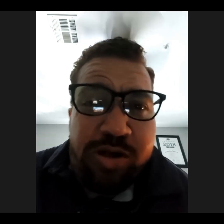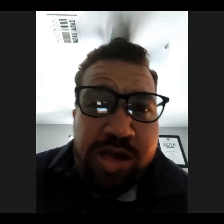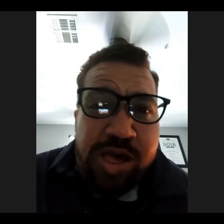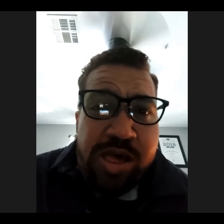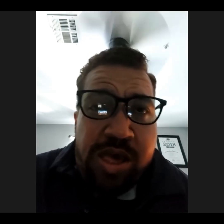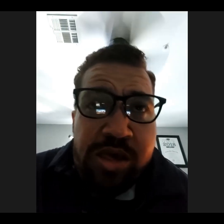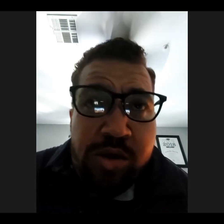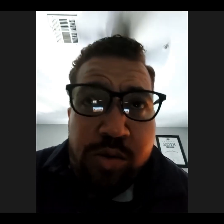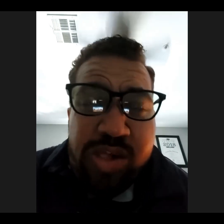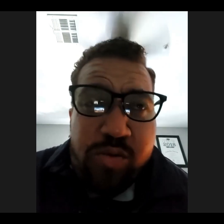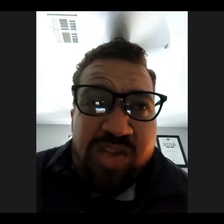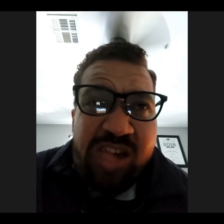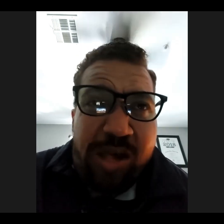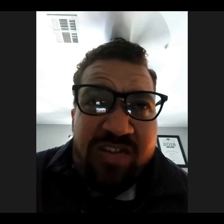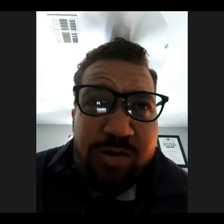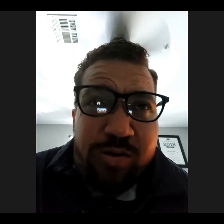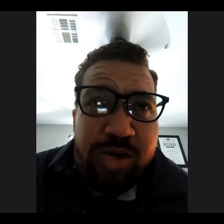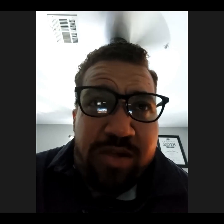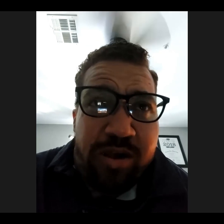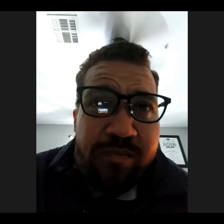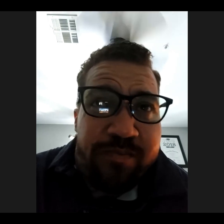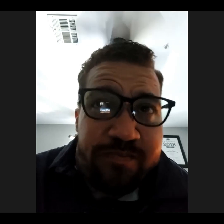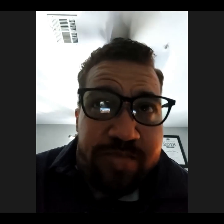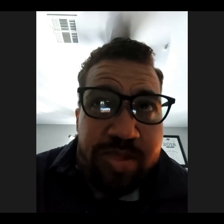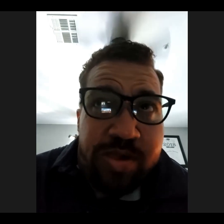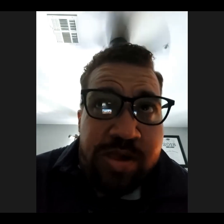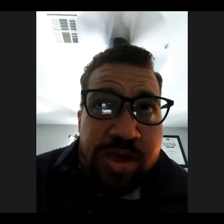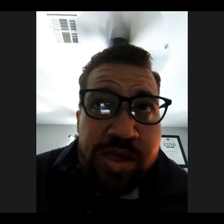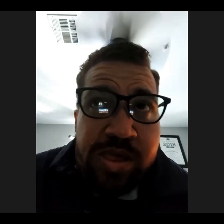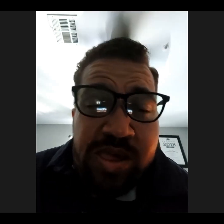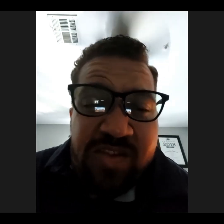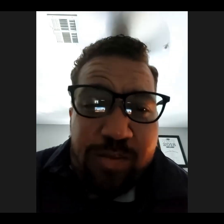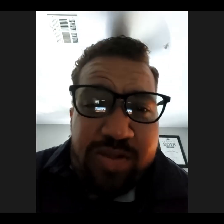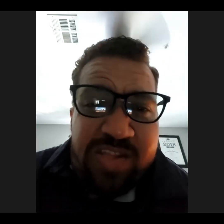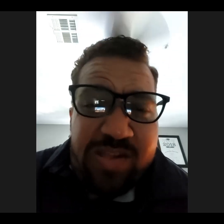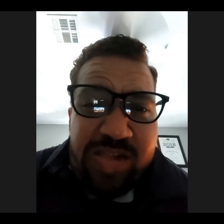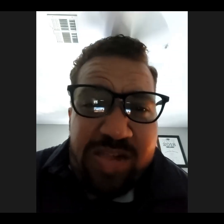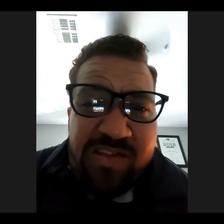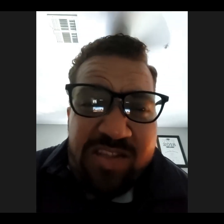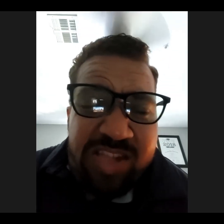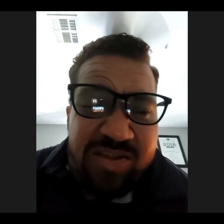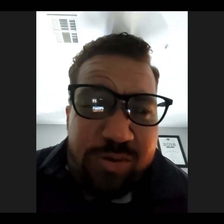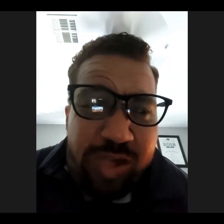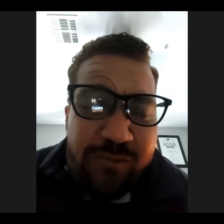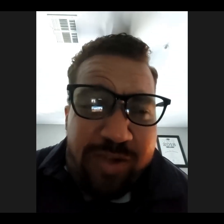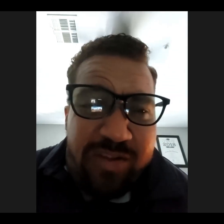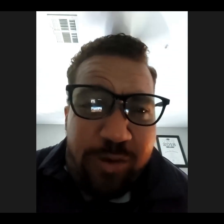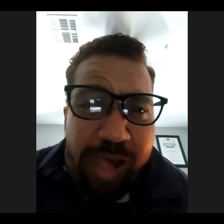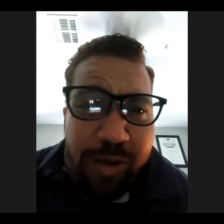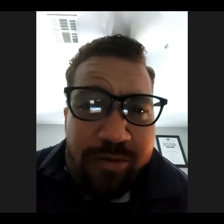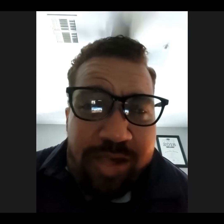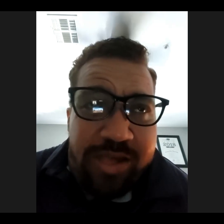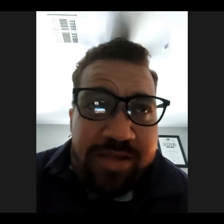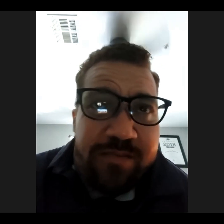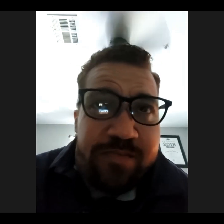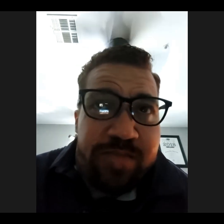individual who we can reach out to. And yeah, some of these connections, they do like fizzle